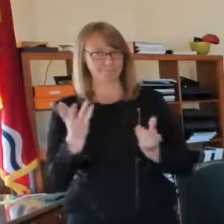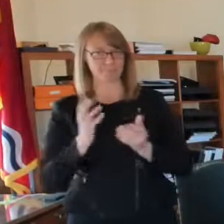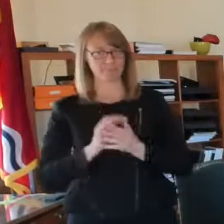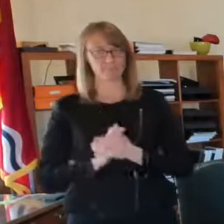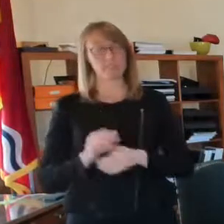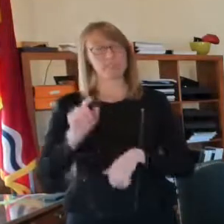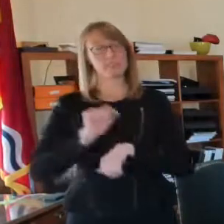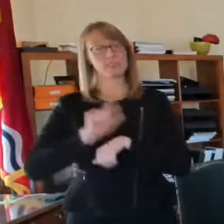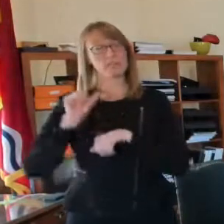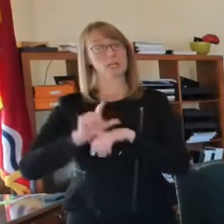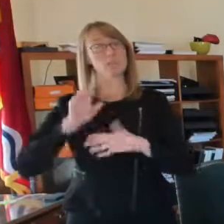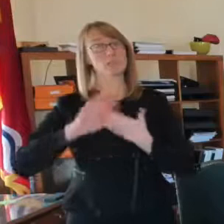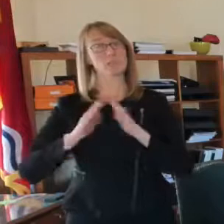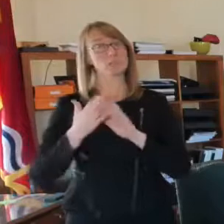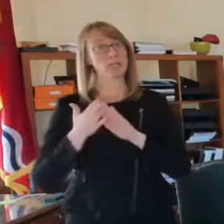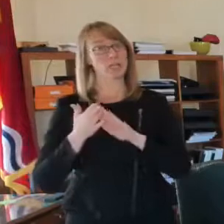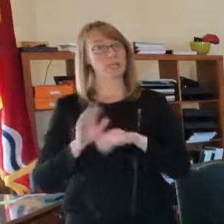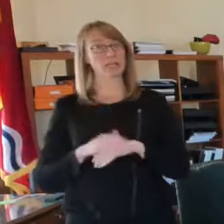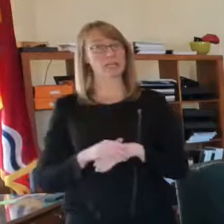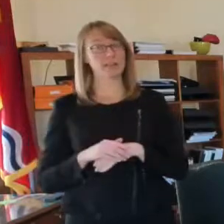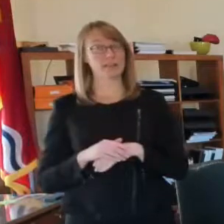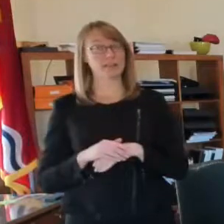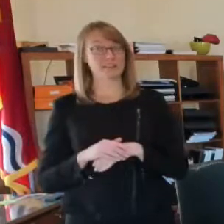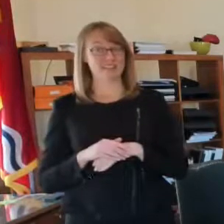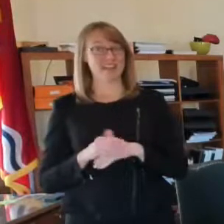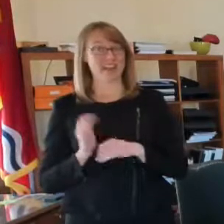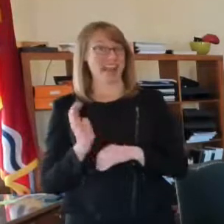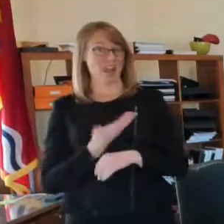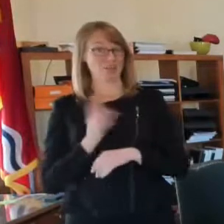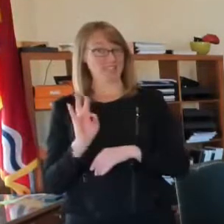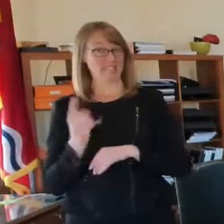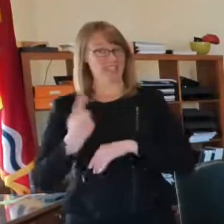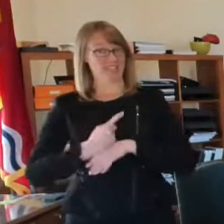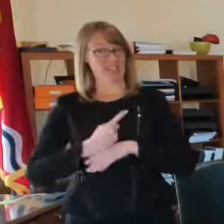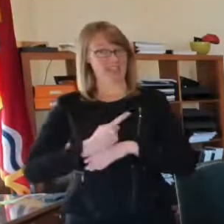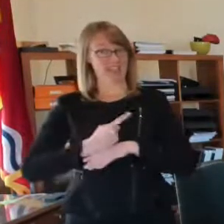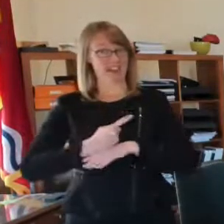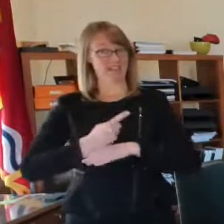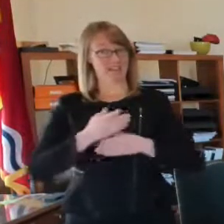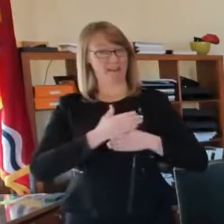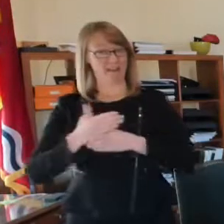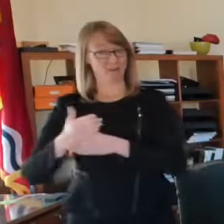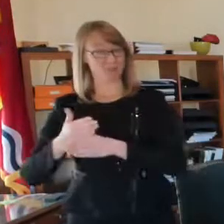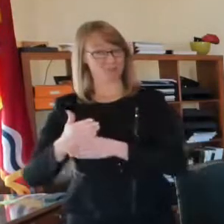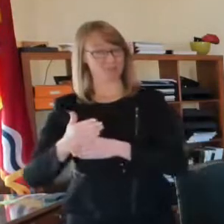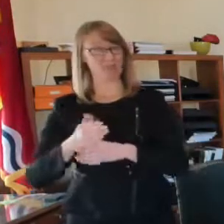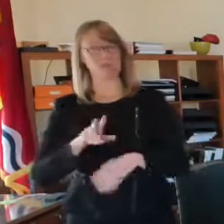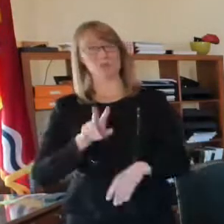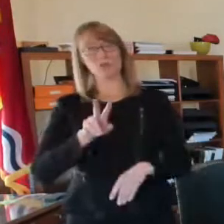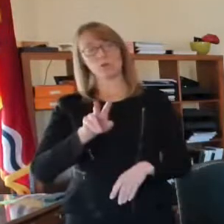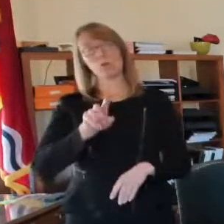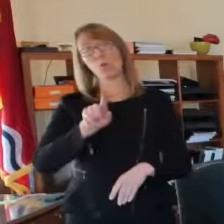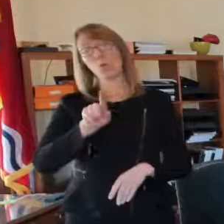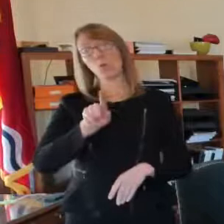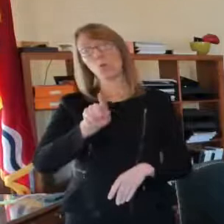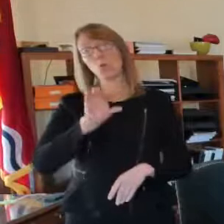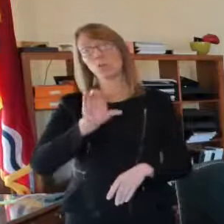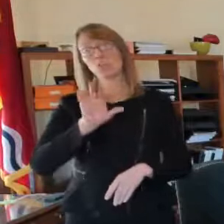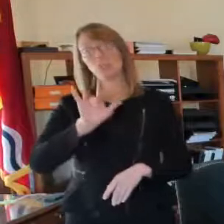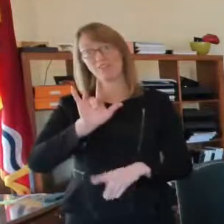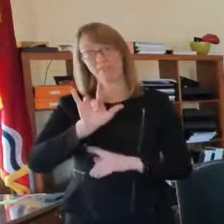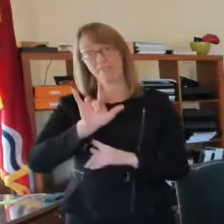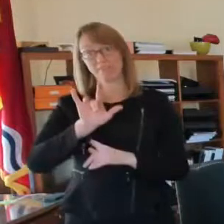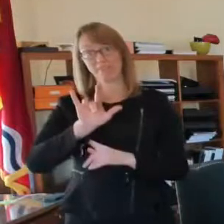City of St. Louis is now our 7-day rolling average for new COVID cases is 125,